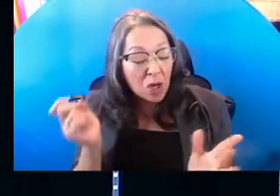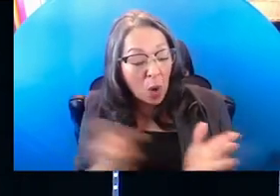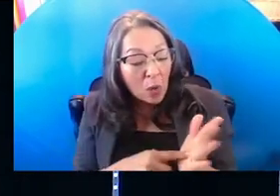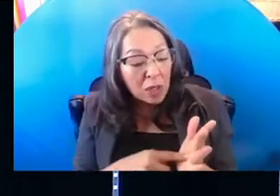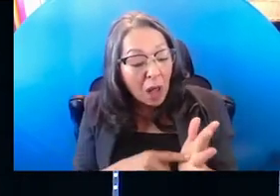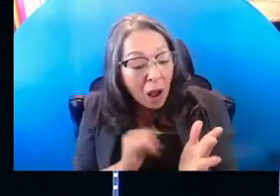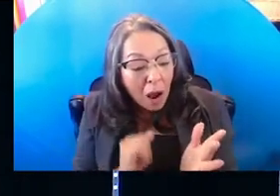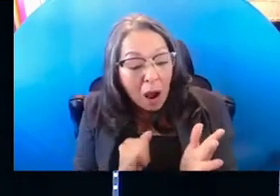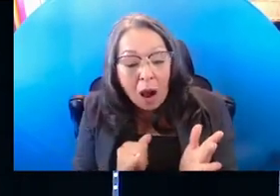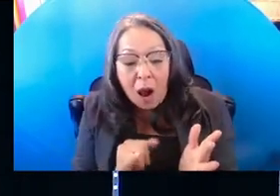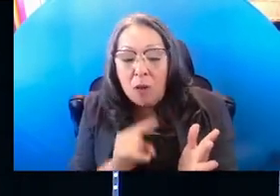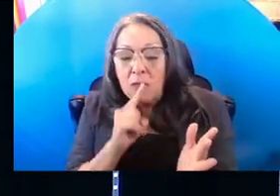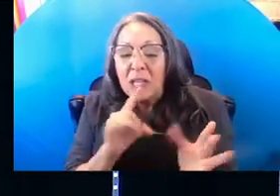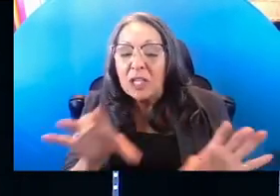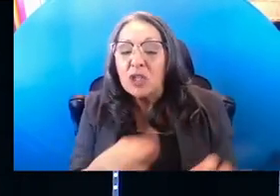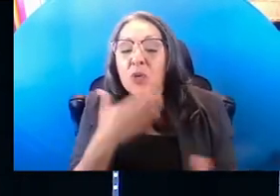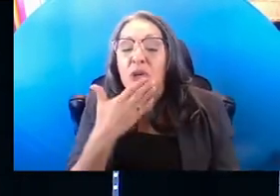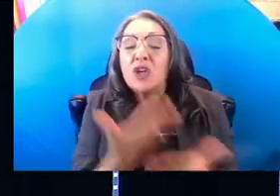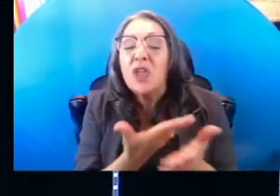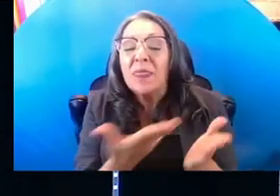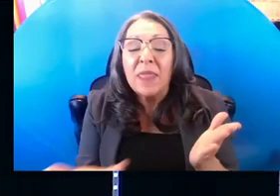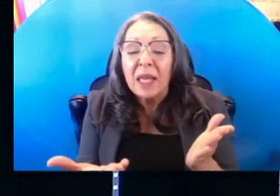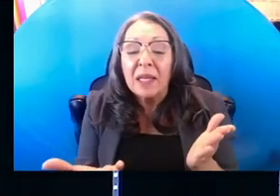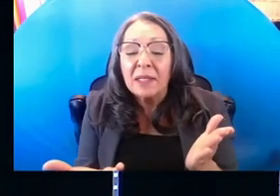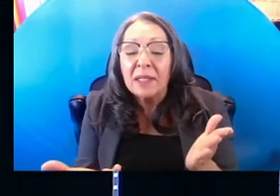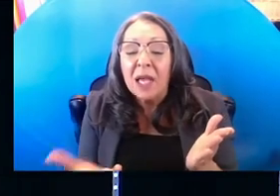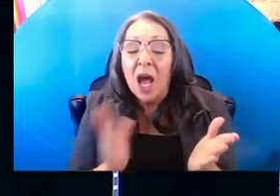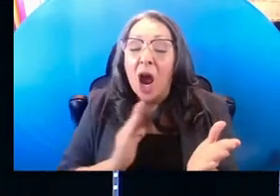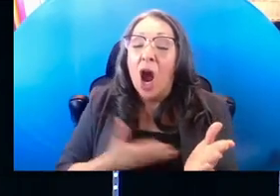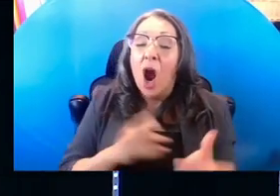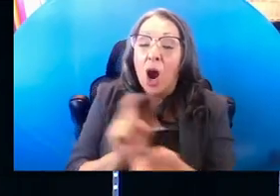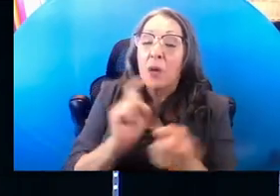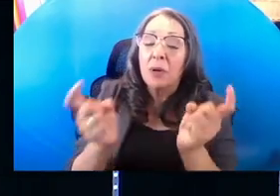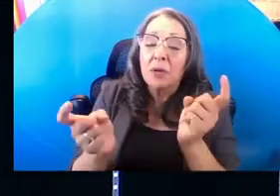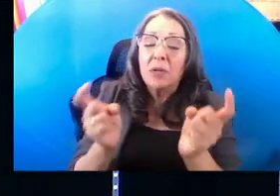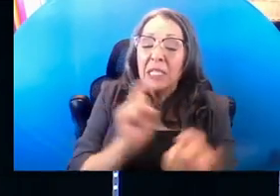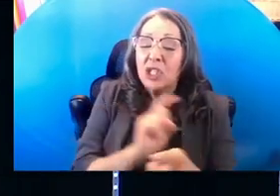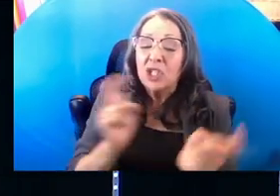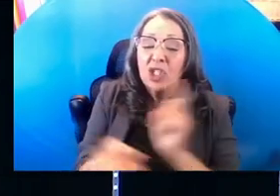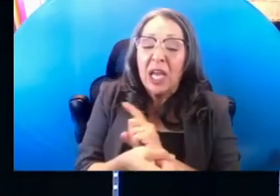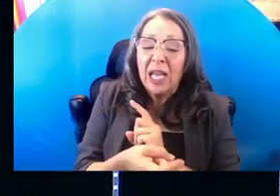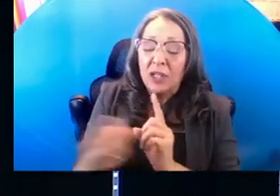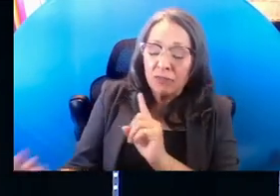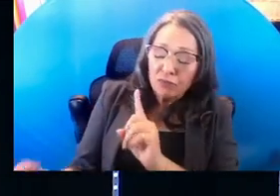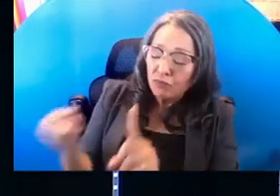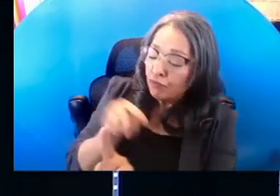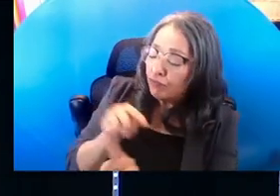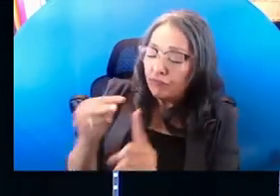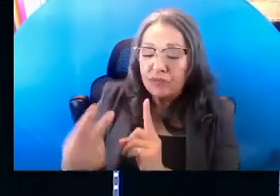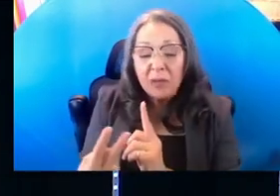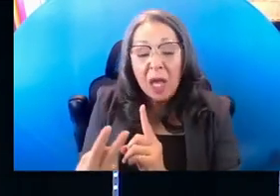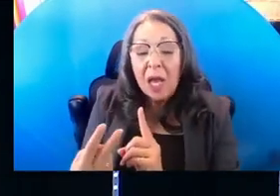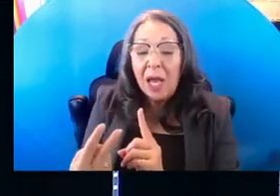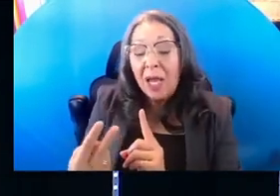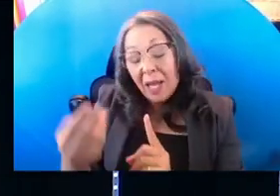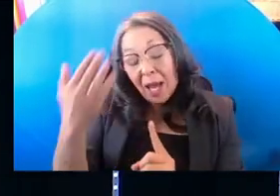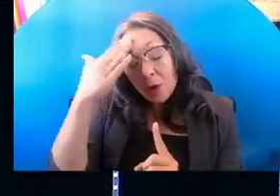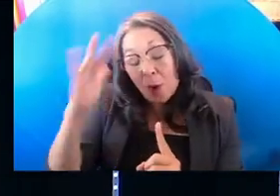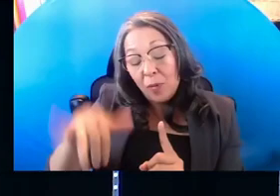follow me, church? God, we've got to change our perspective. We've got to let go of, and hear me. I know that's not